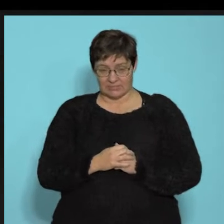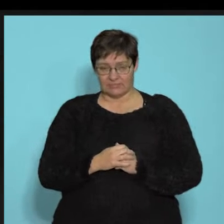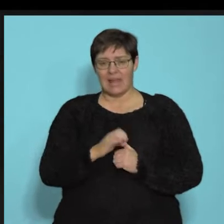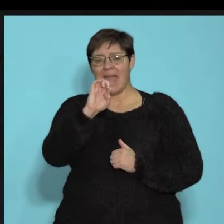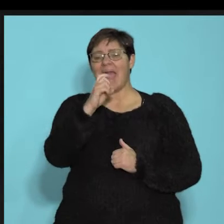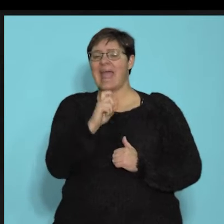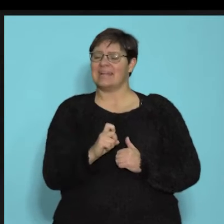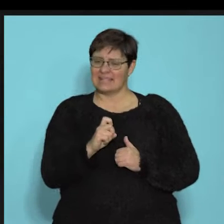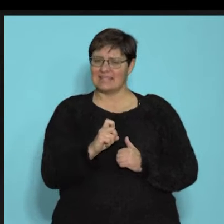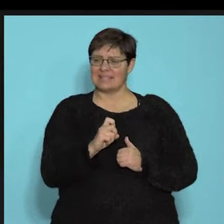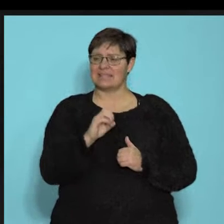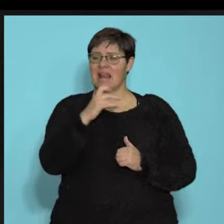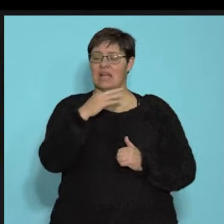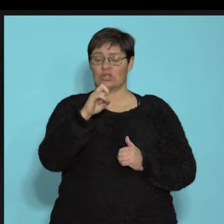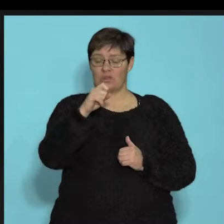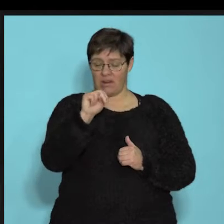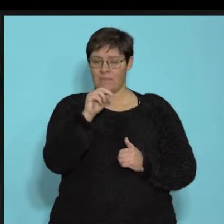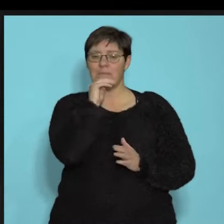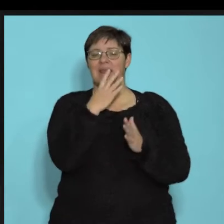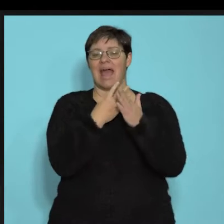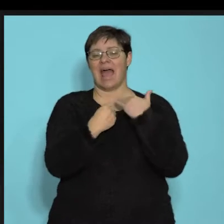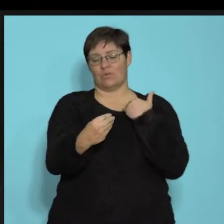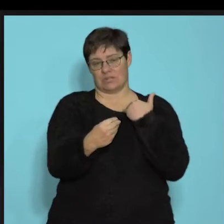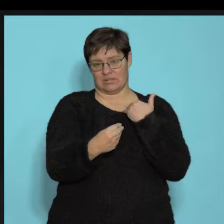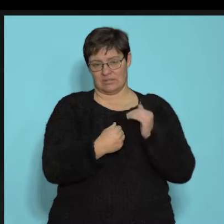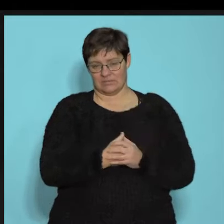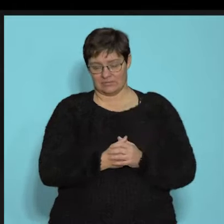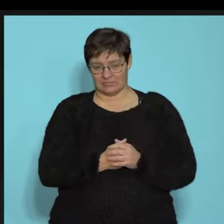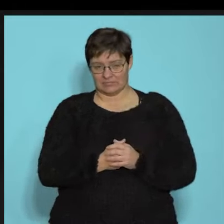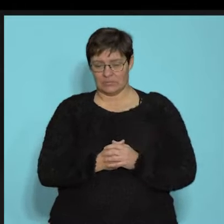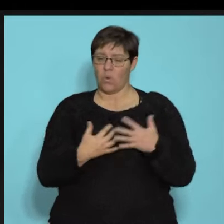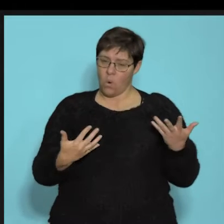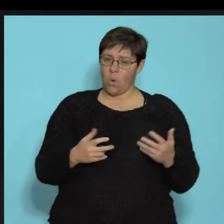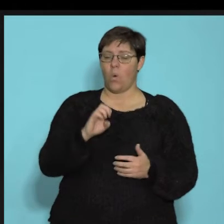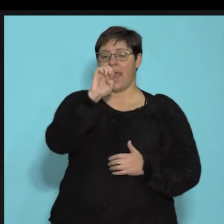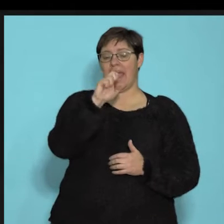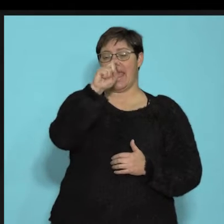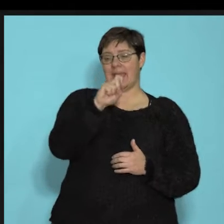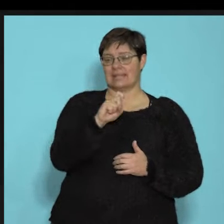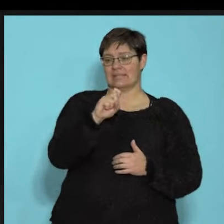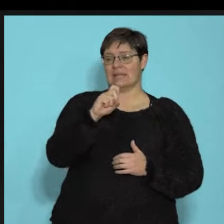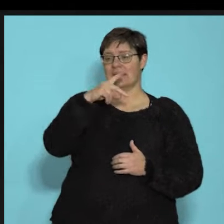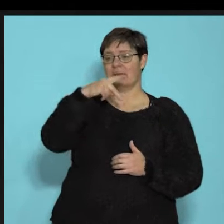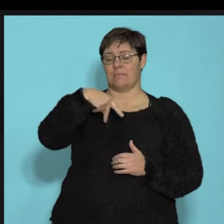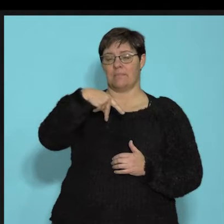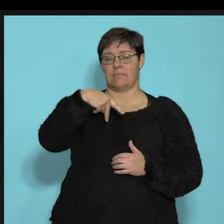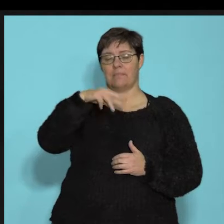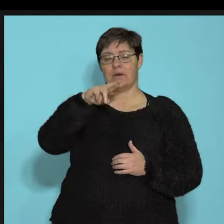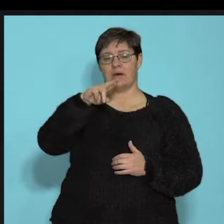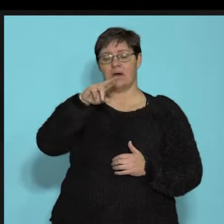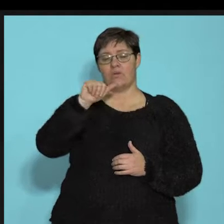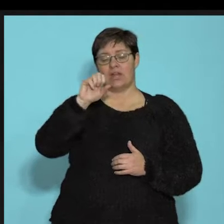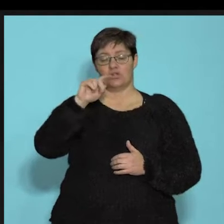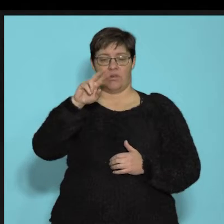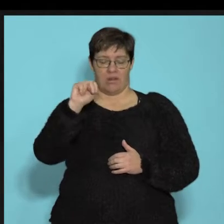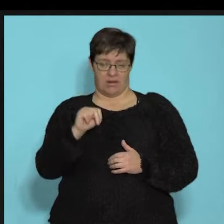right? Exhalation, or another word sometimes, expiration. So when I'm expired, all right,